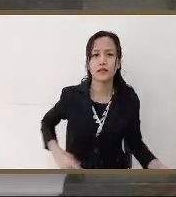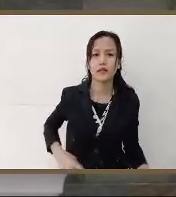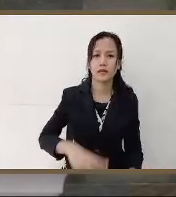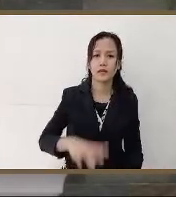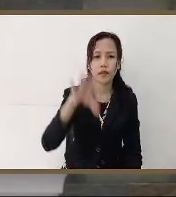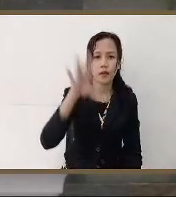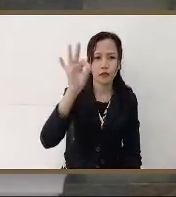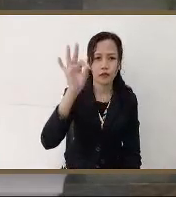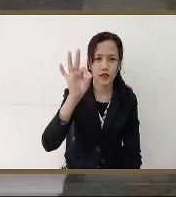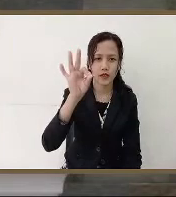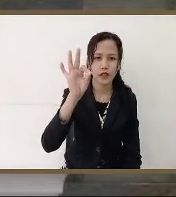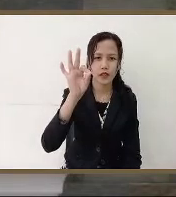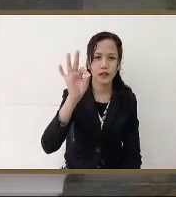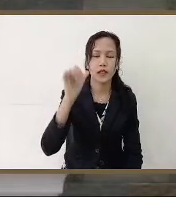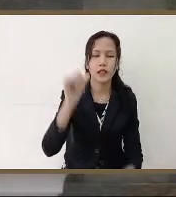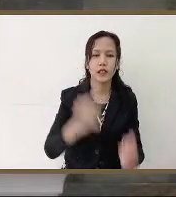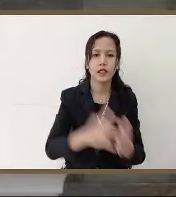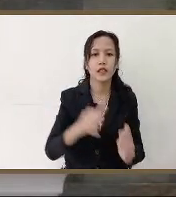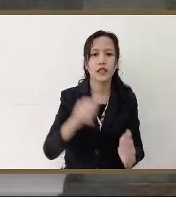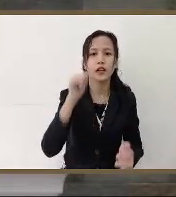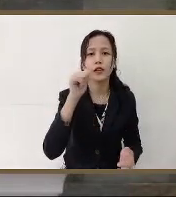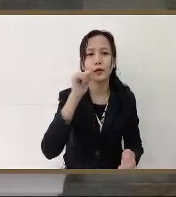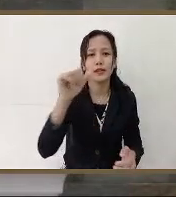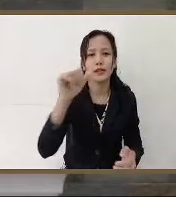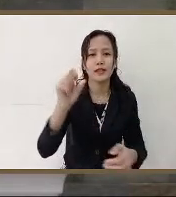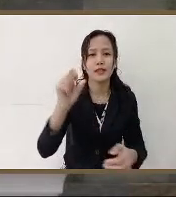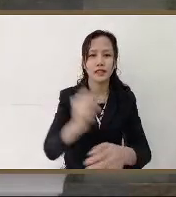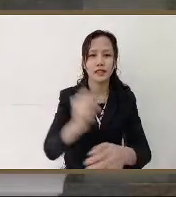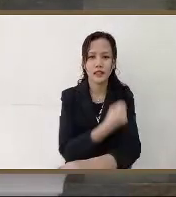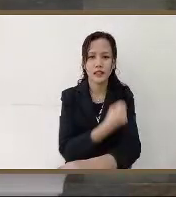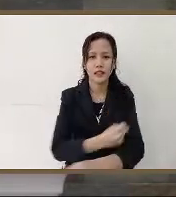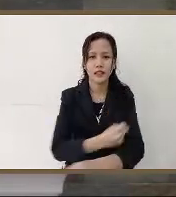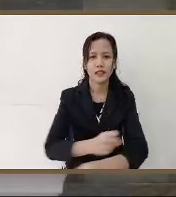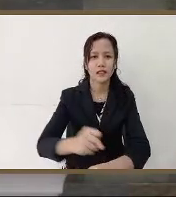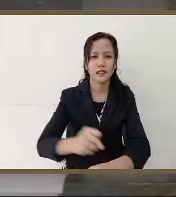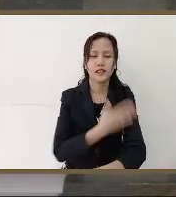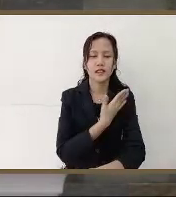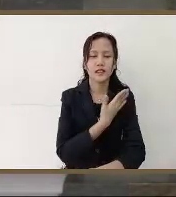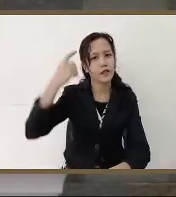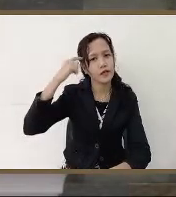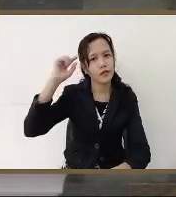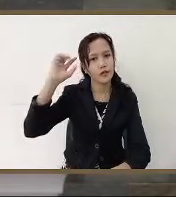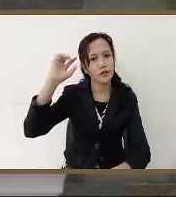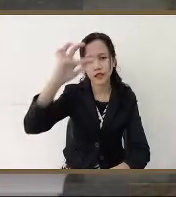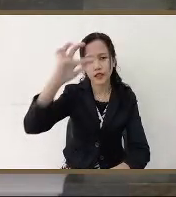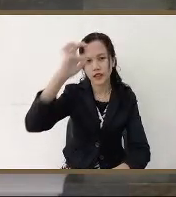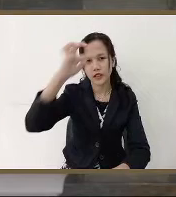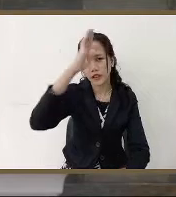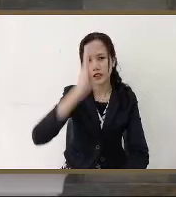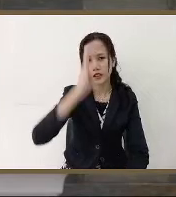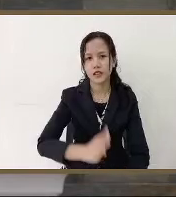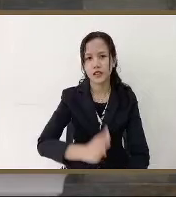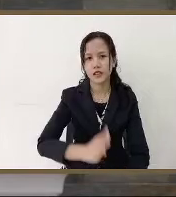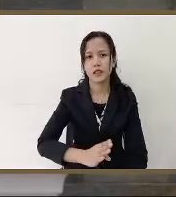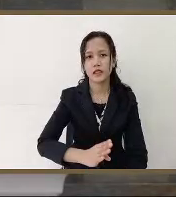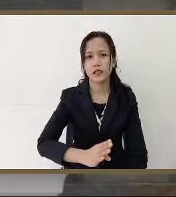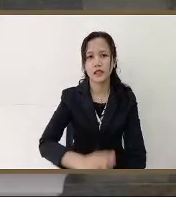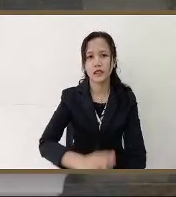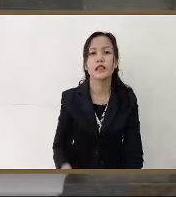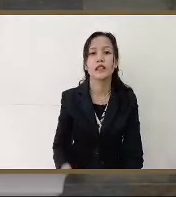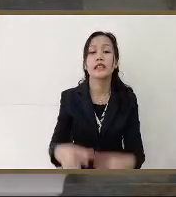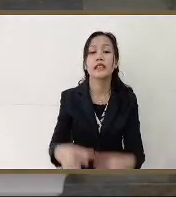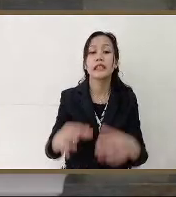that he always seeks for divine intervention or divine direction as well.